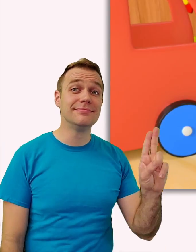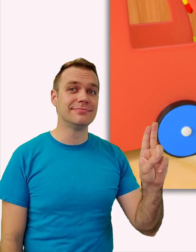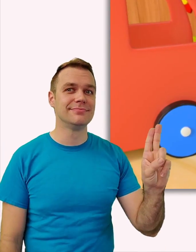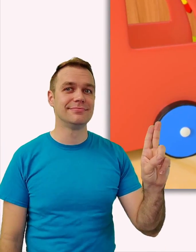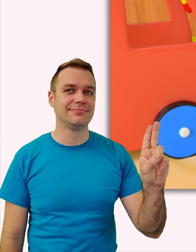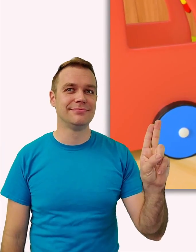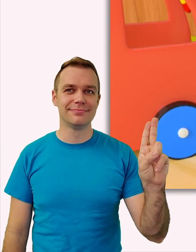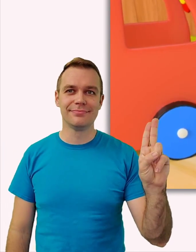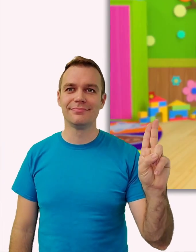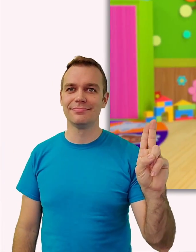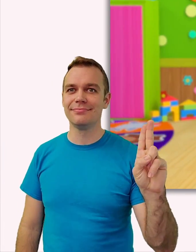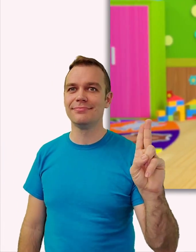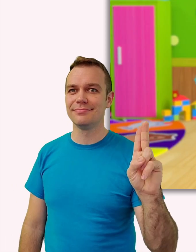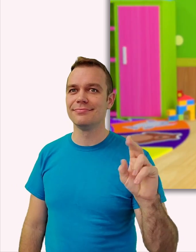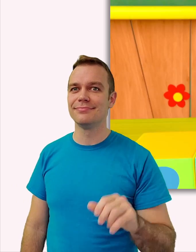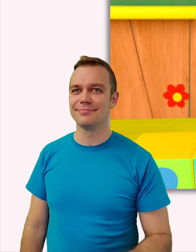U